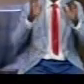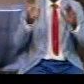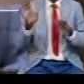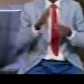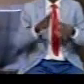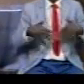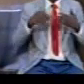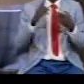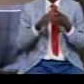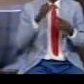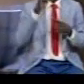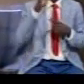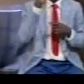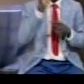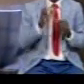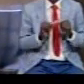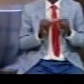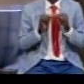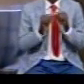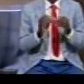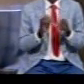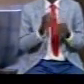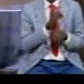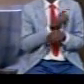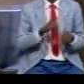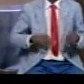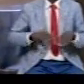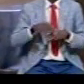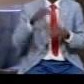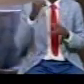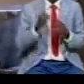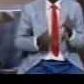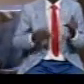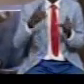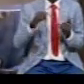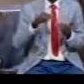they will continue in the Lord. And eventually, the purpose of doing all these things in our life